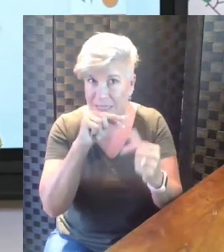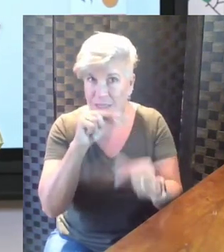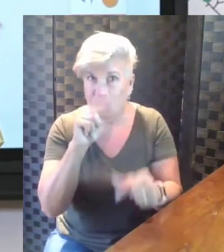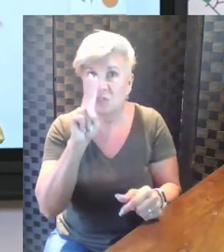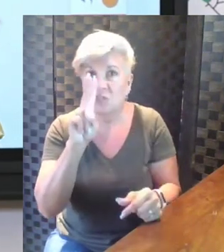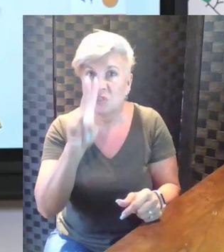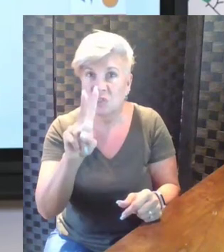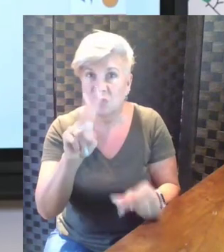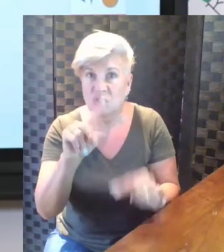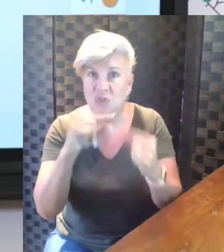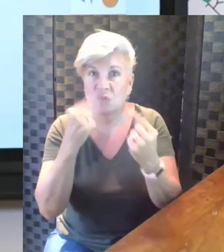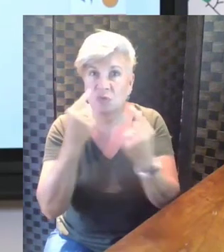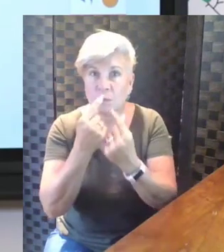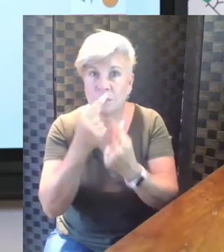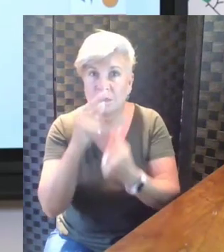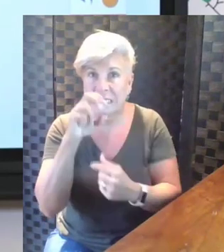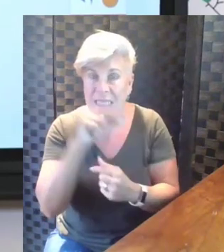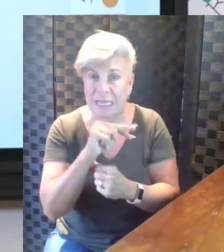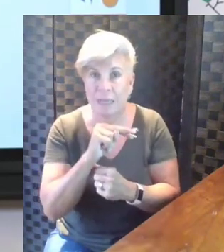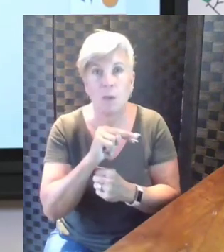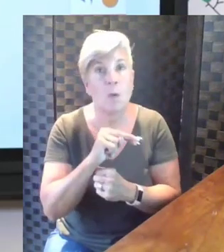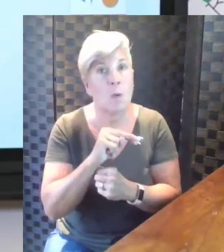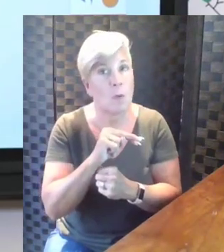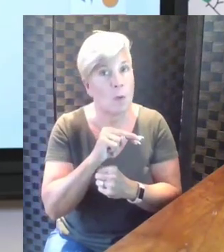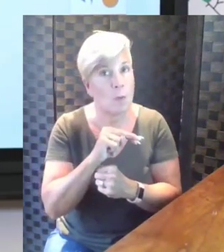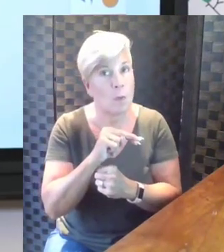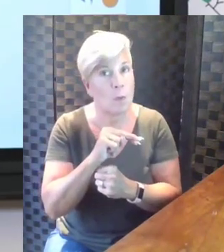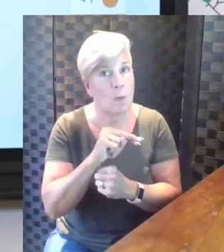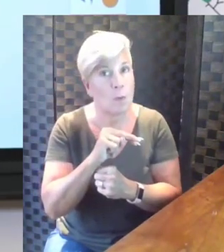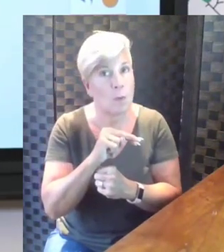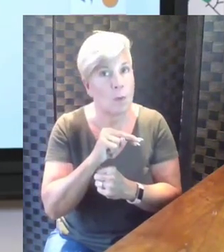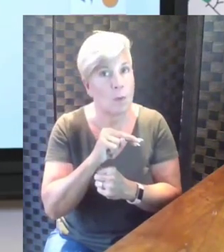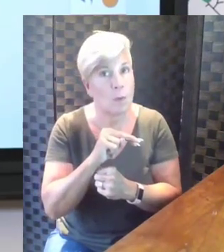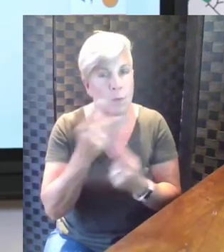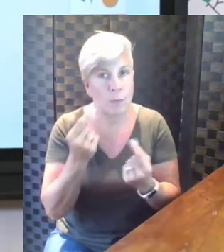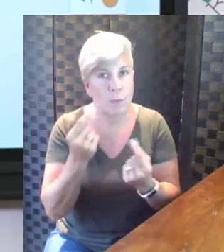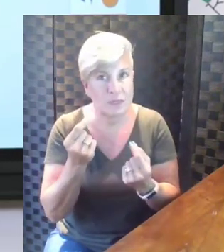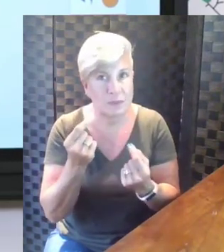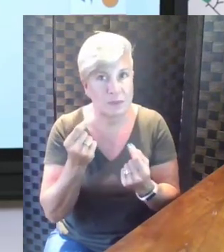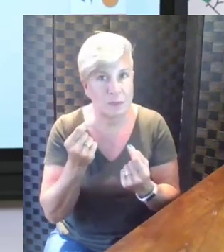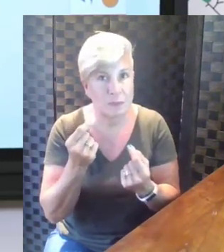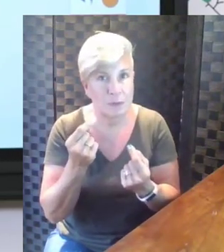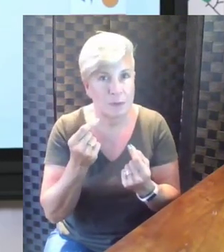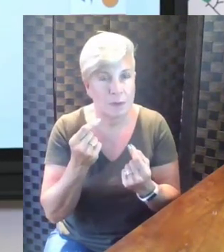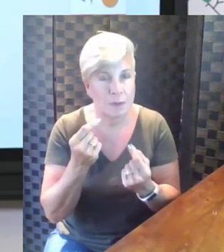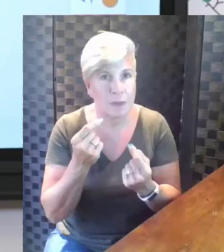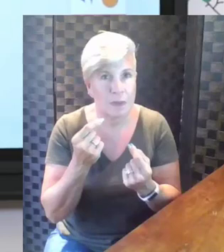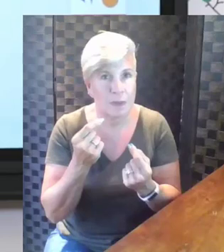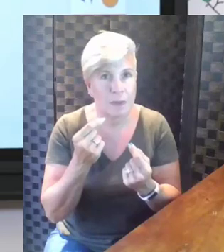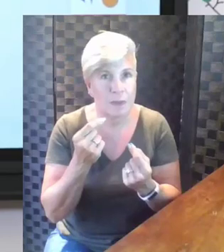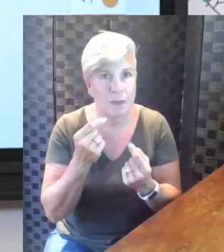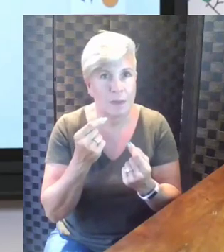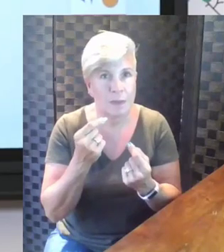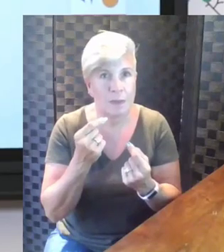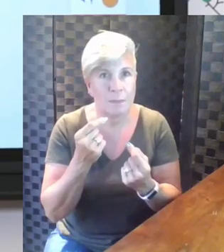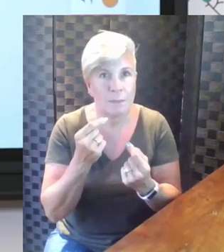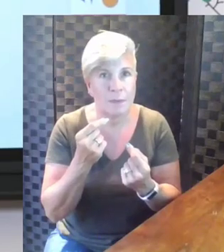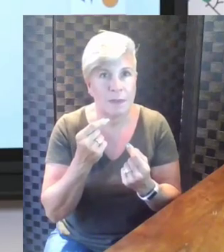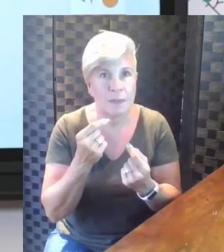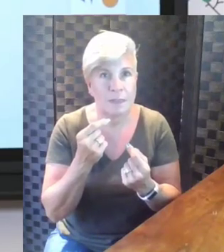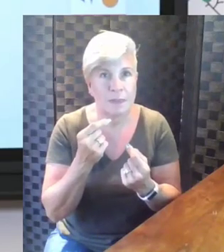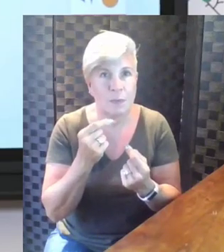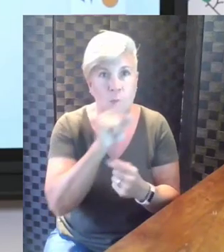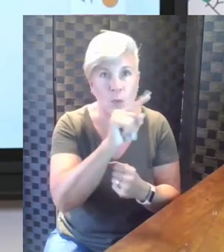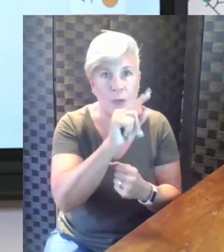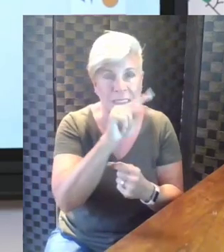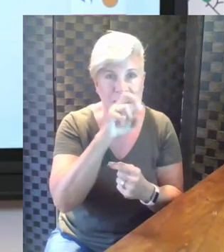is 2 groups of 10. Okay, so what do I do? Well, I usually like to write out next to this.